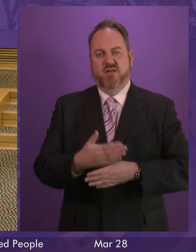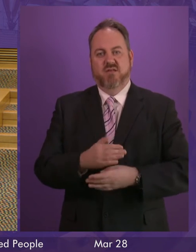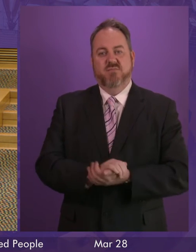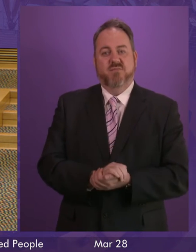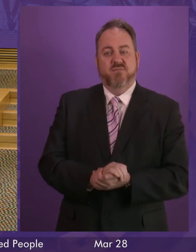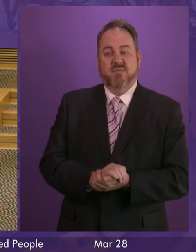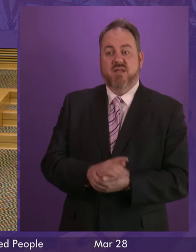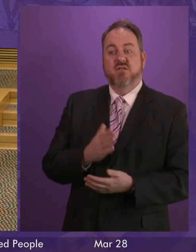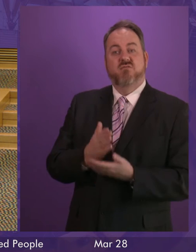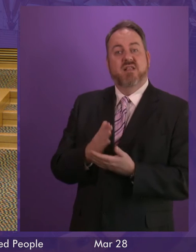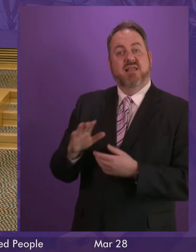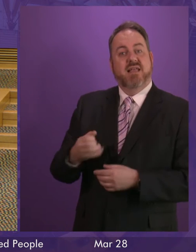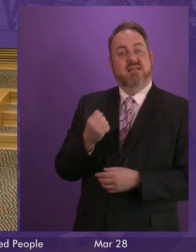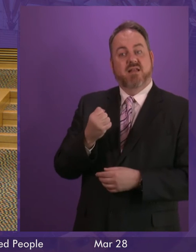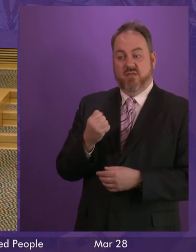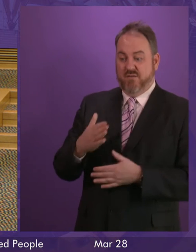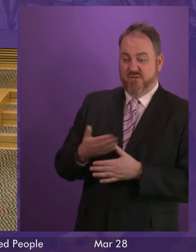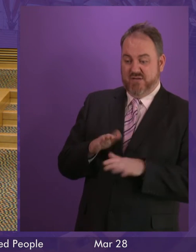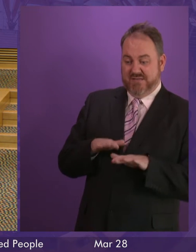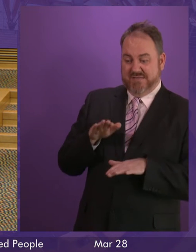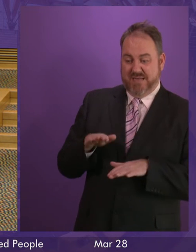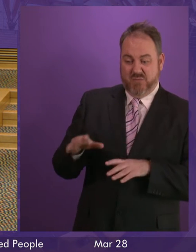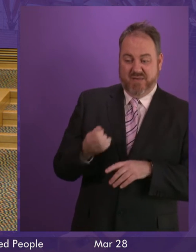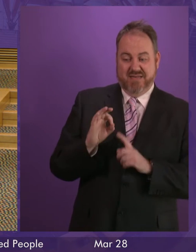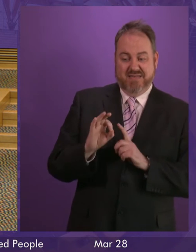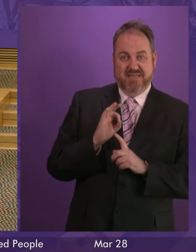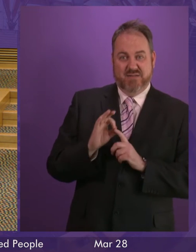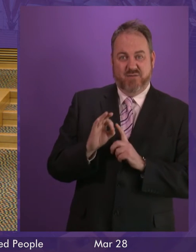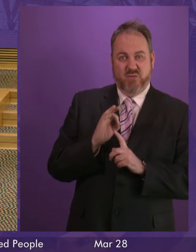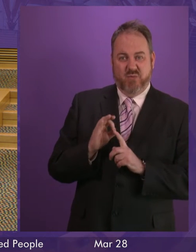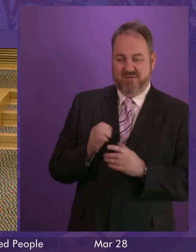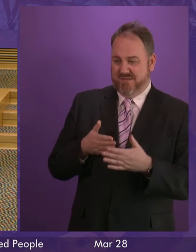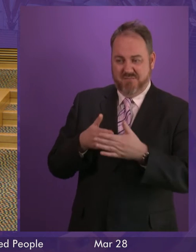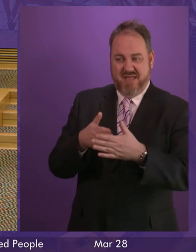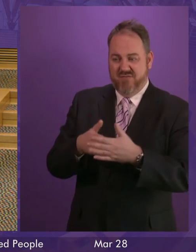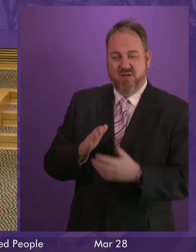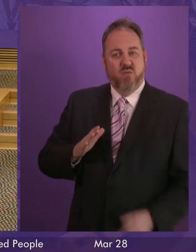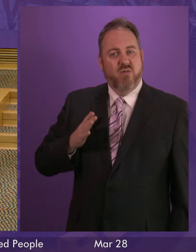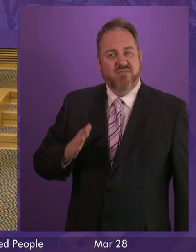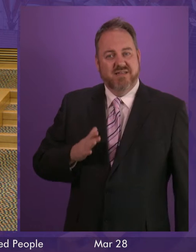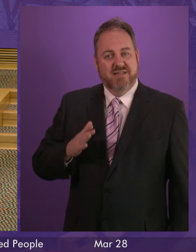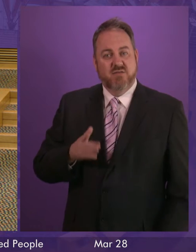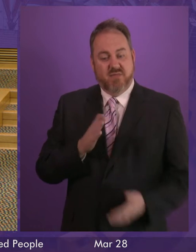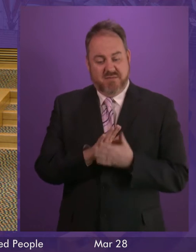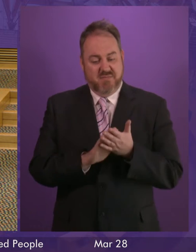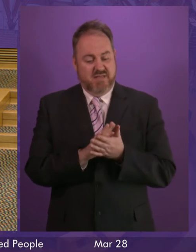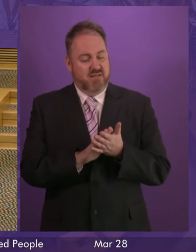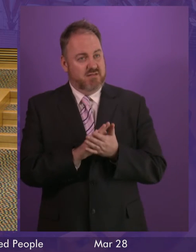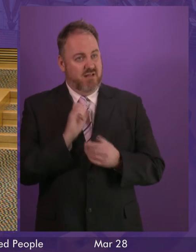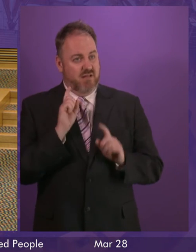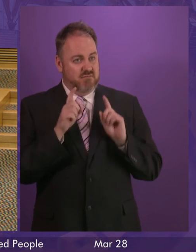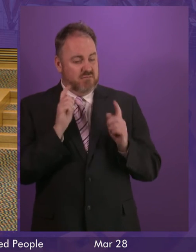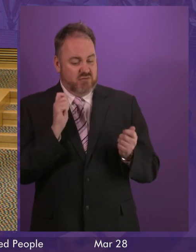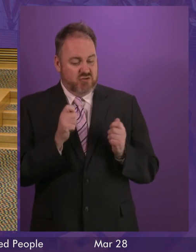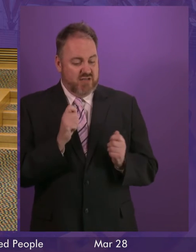first opportunity to work is a barrier that can affect future work and life chances. So some of the changes we have implemented since